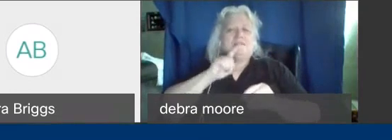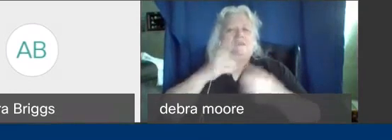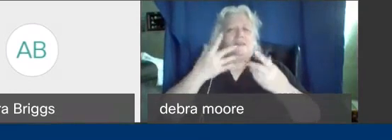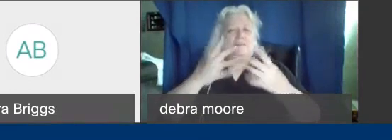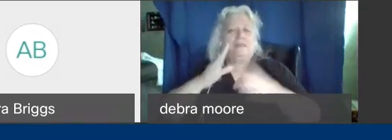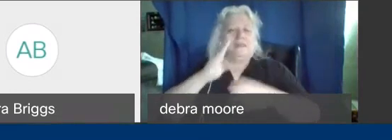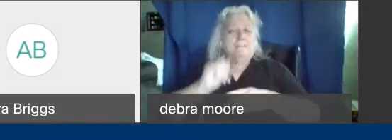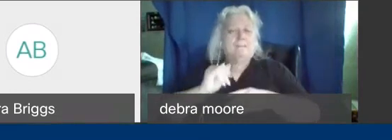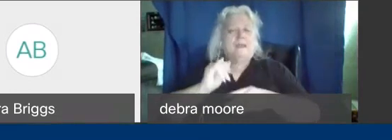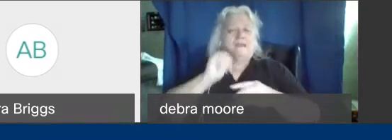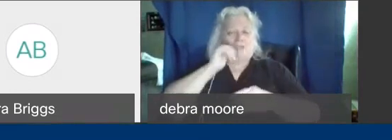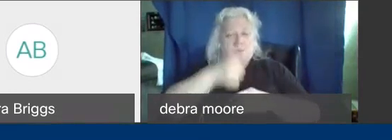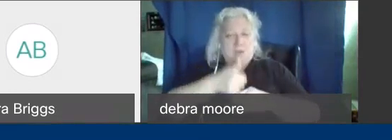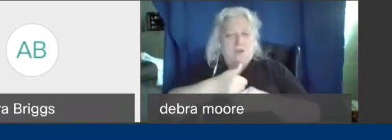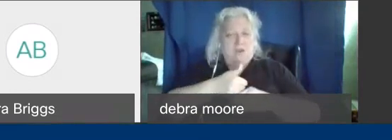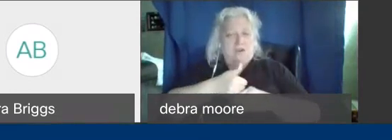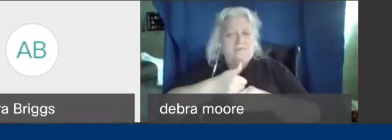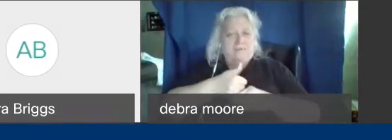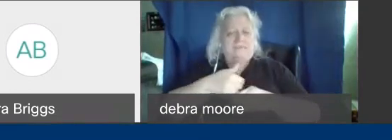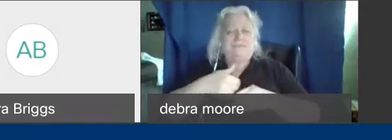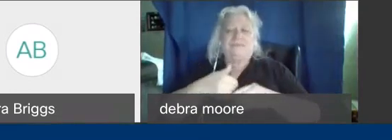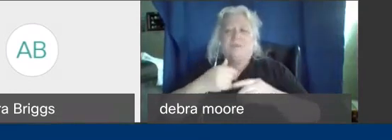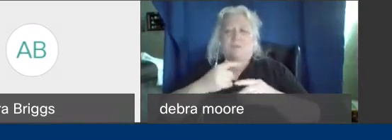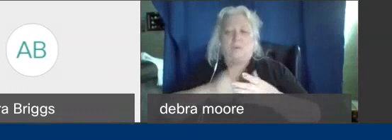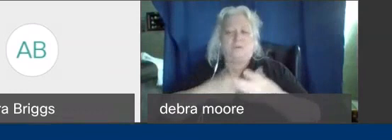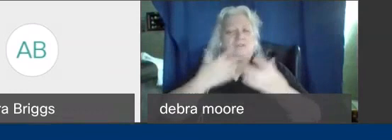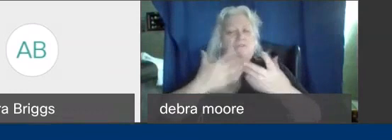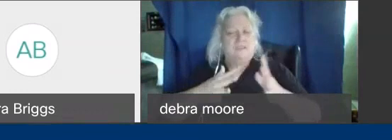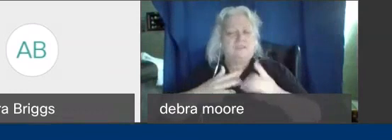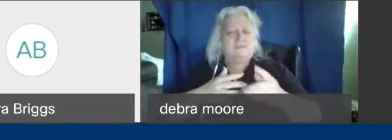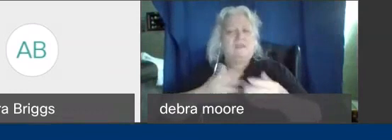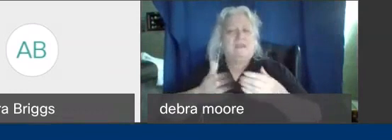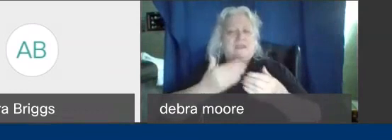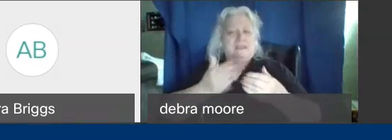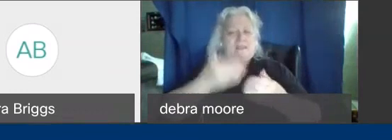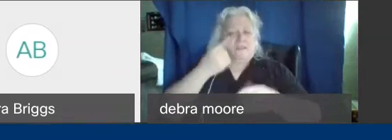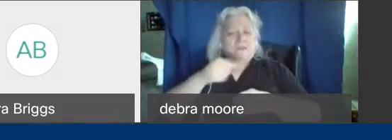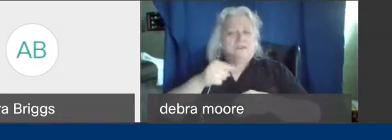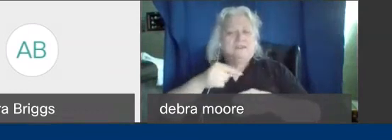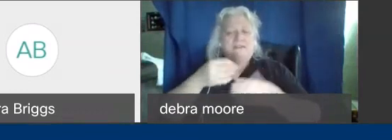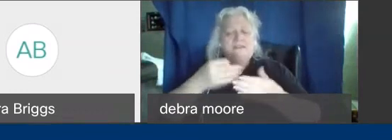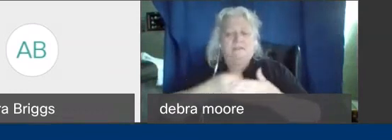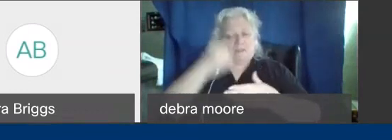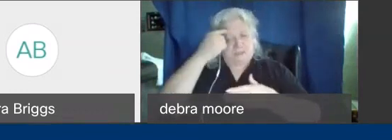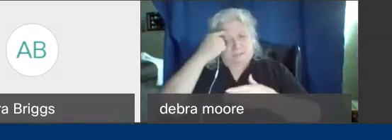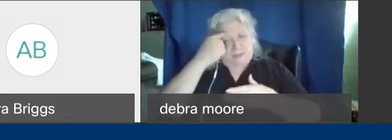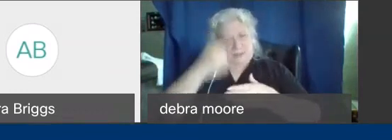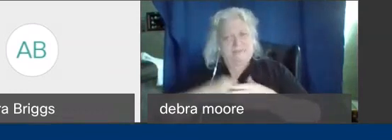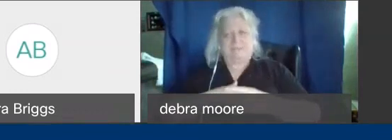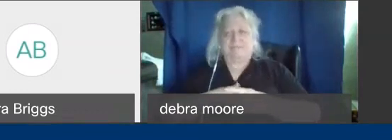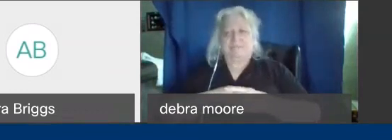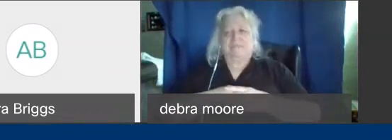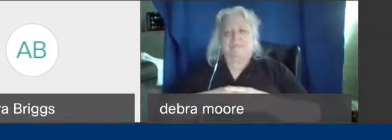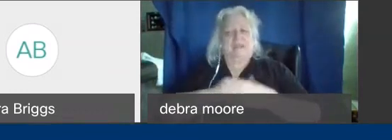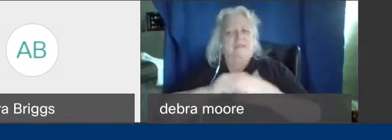I said, it's super quick. If you want to do it real quick after you finish this, it'd be easier. That way it's fresh in your mind. And